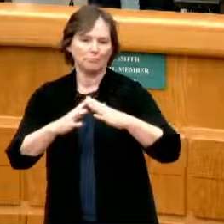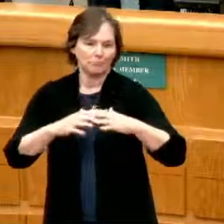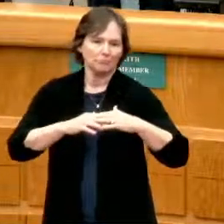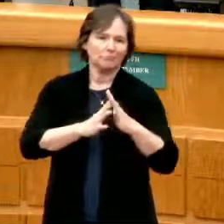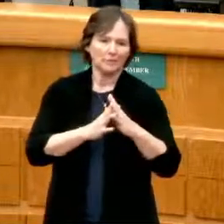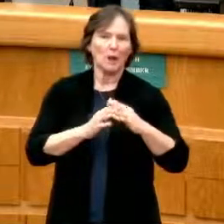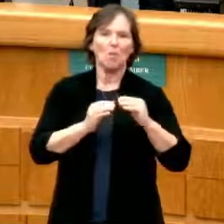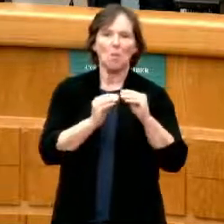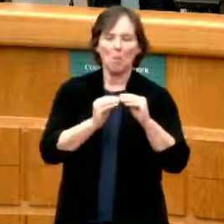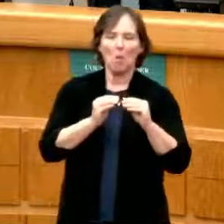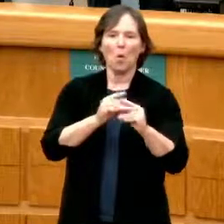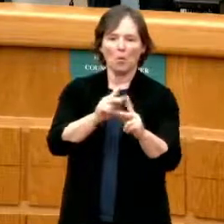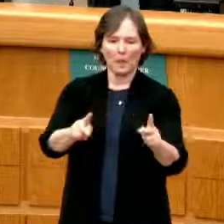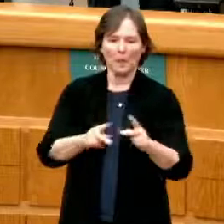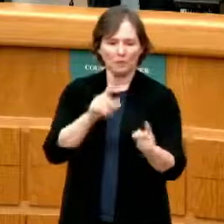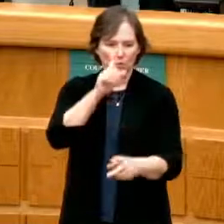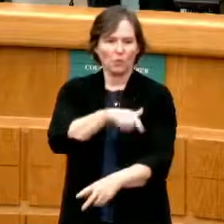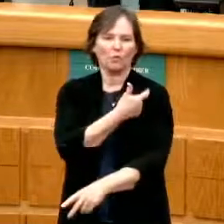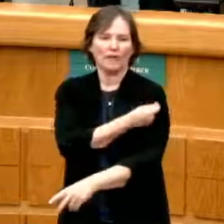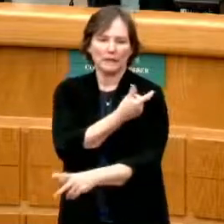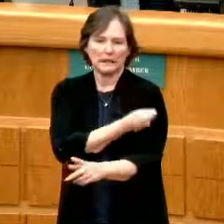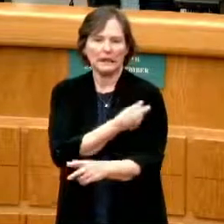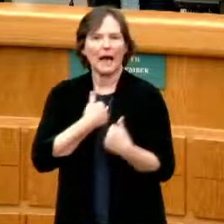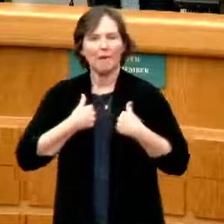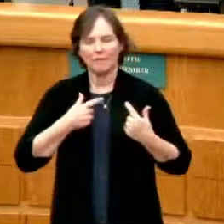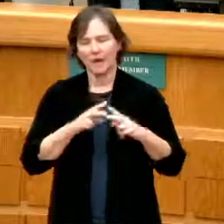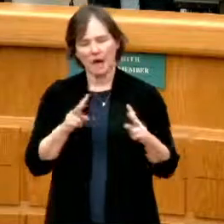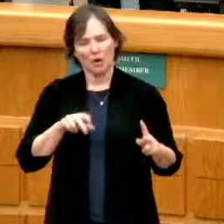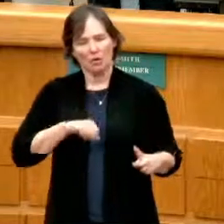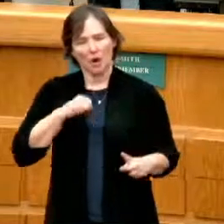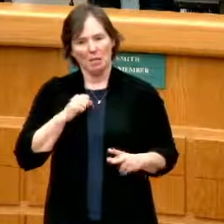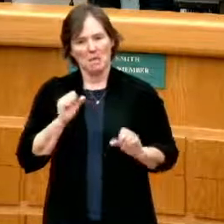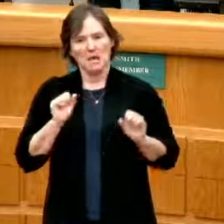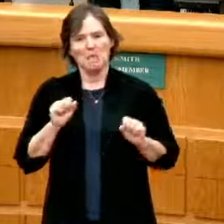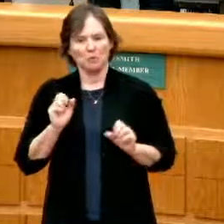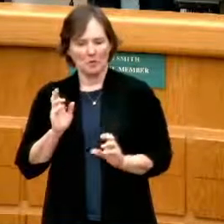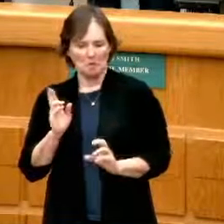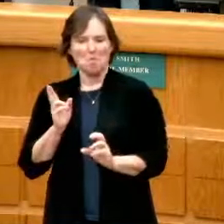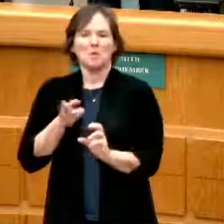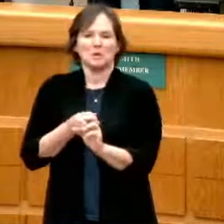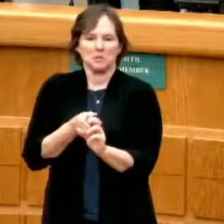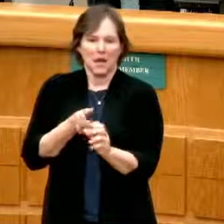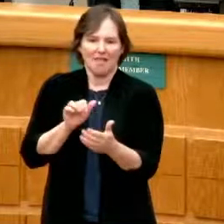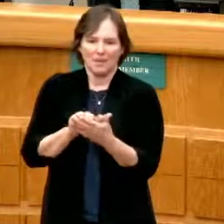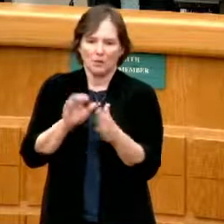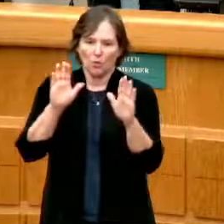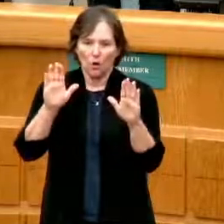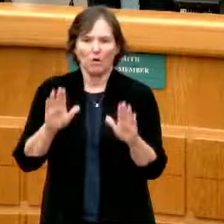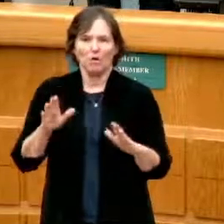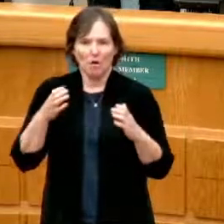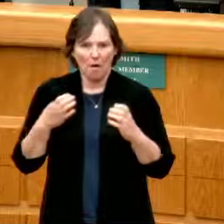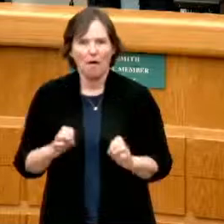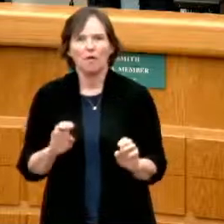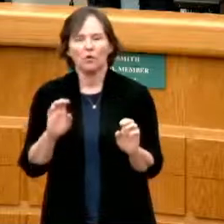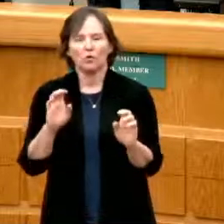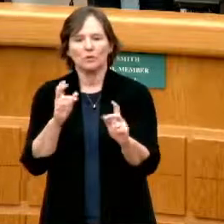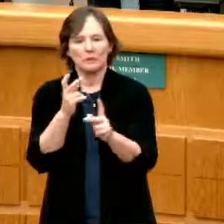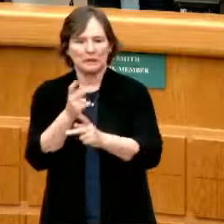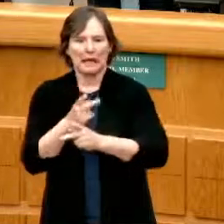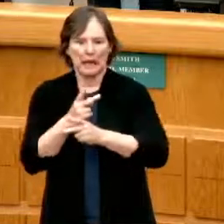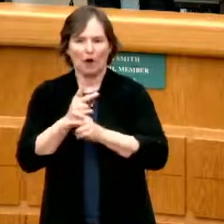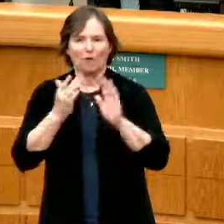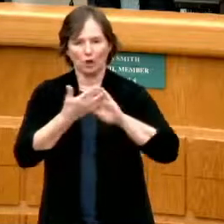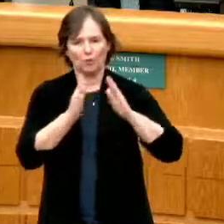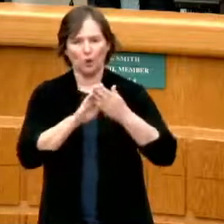to be a part of this unprecedented effort to care for our community. Thank